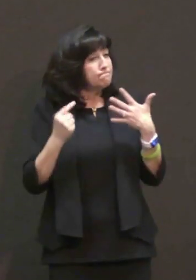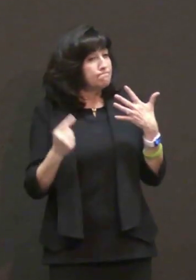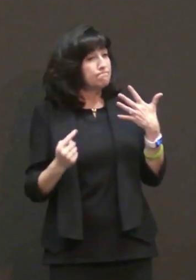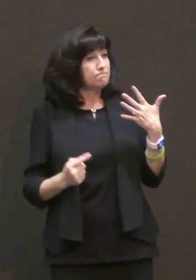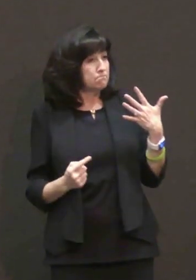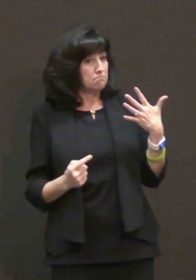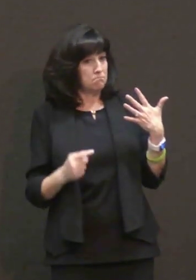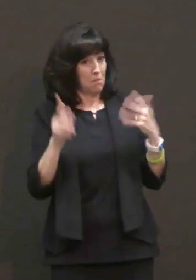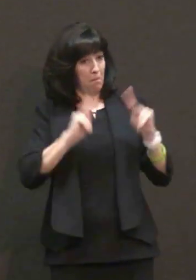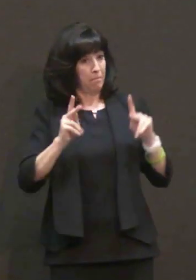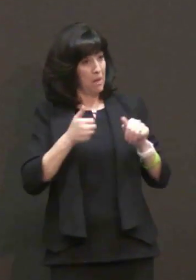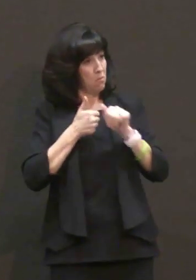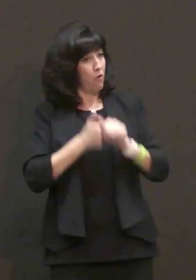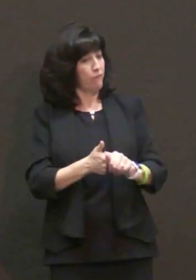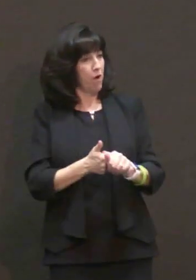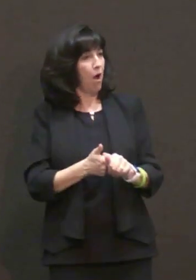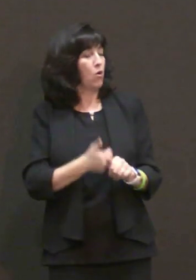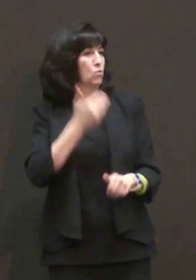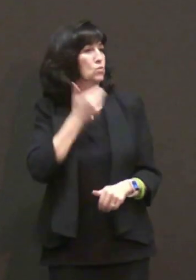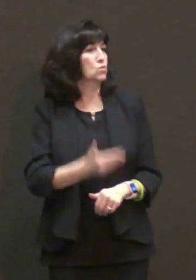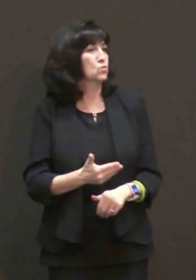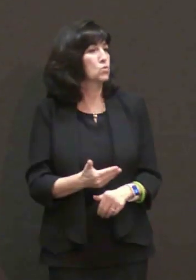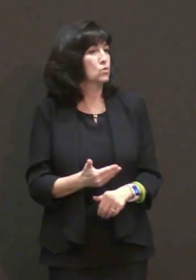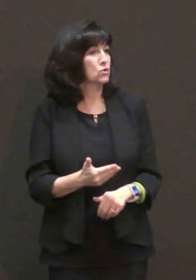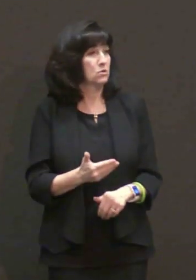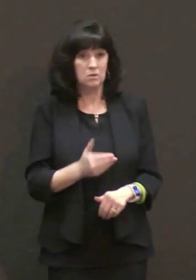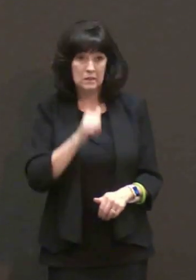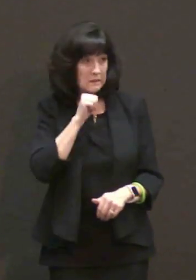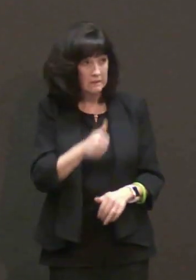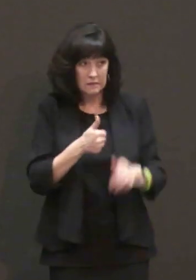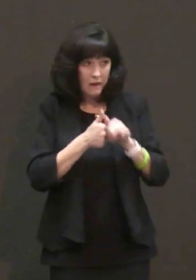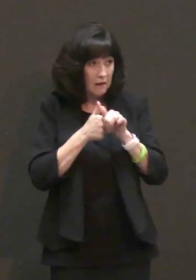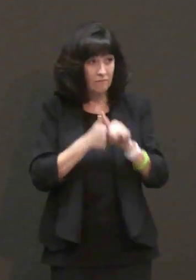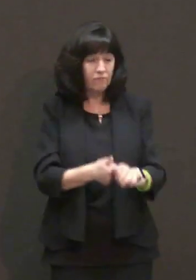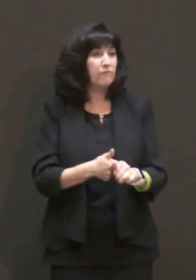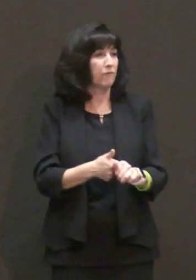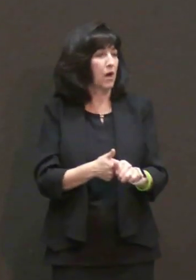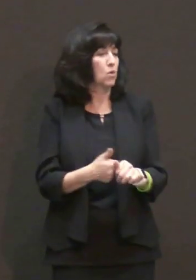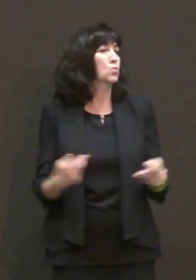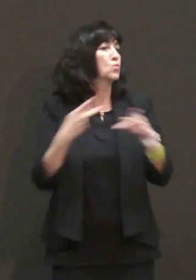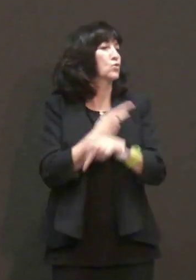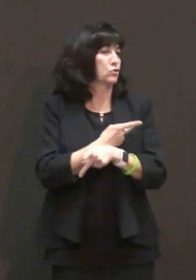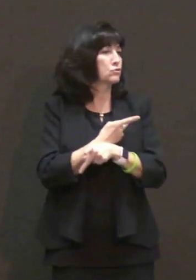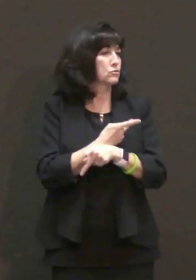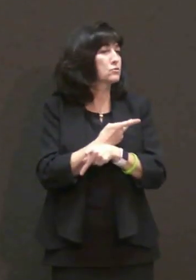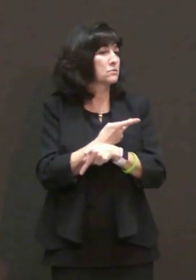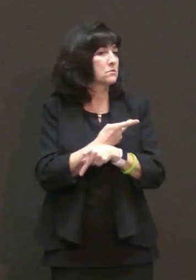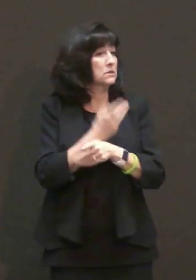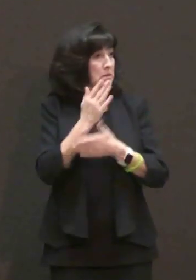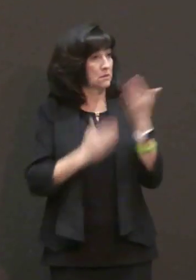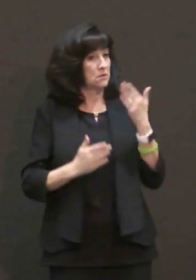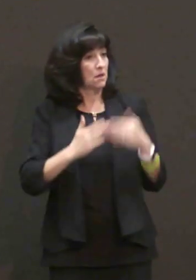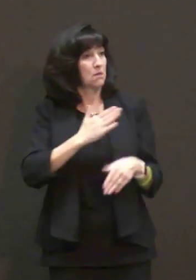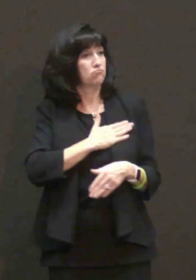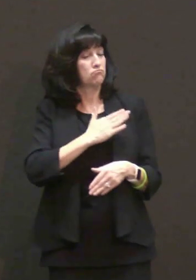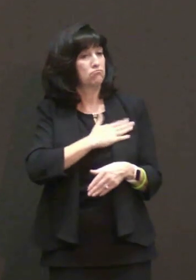If they're following that, that's one thing. If they're not, and we've got a lot of reconnaissance out there, I think some of our law enforcement